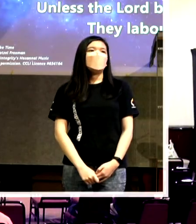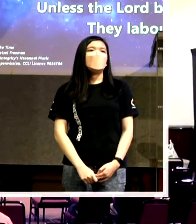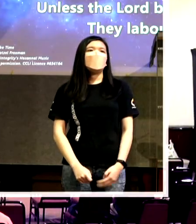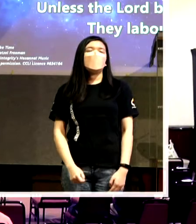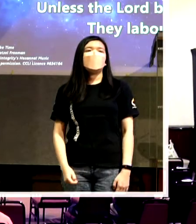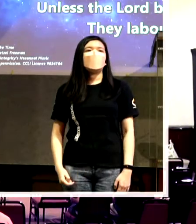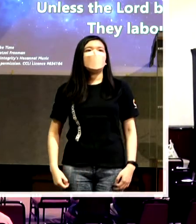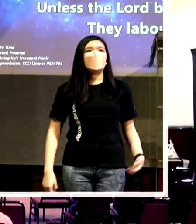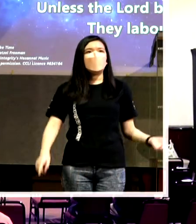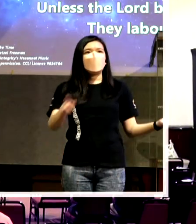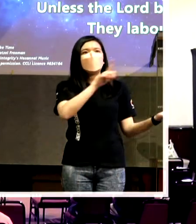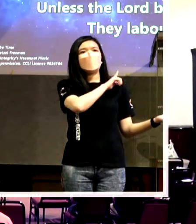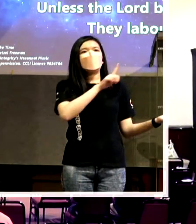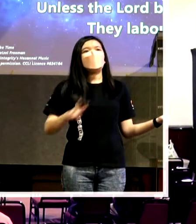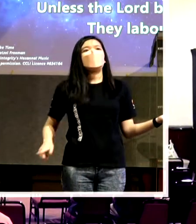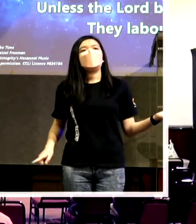voice. Unless the